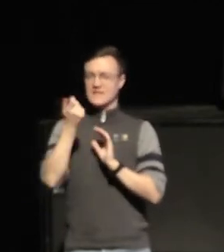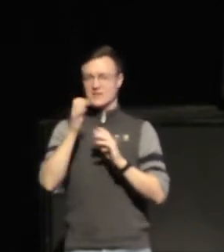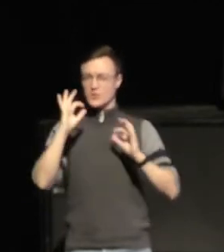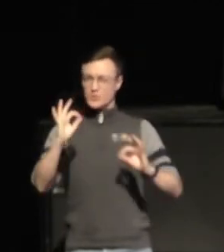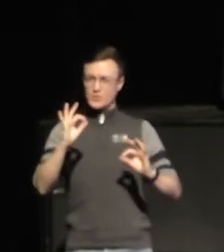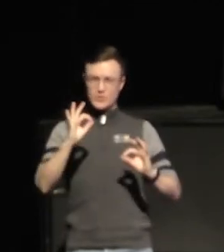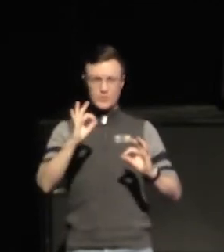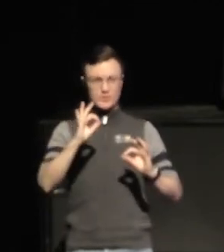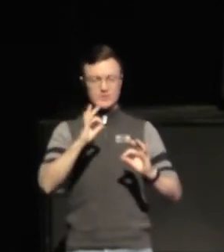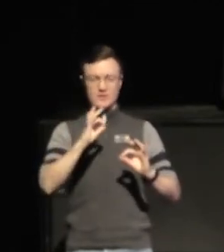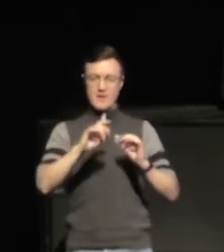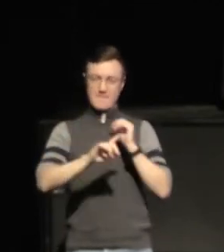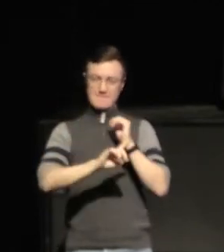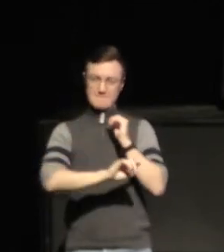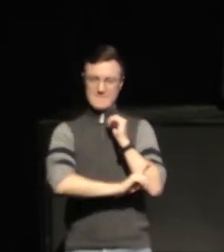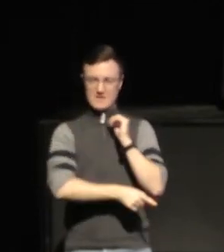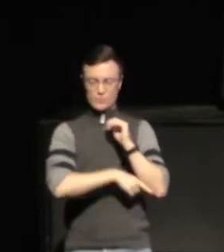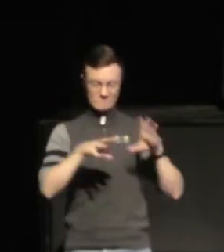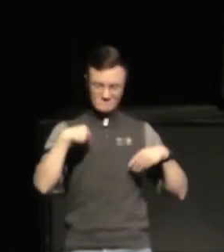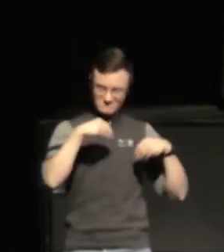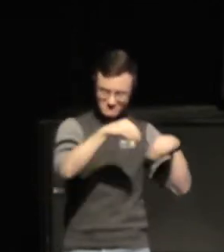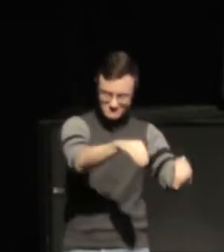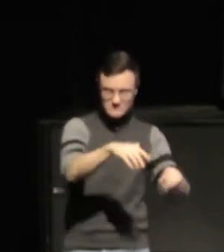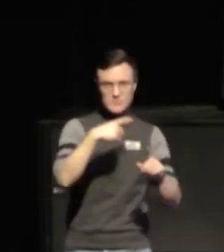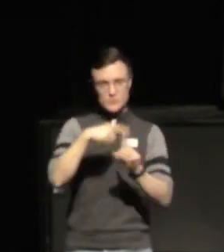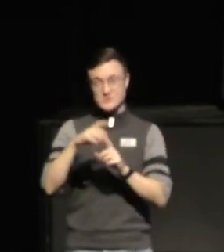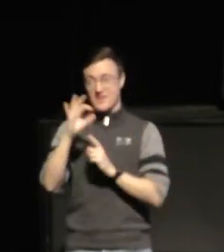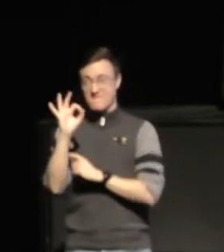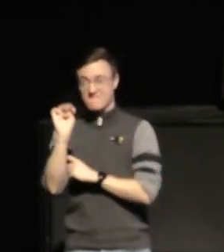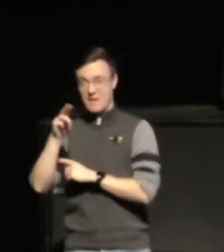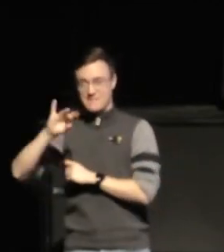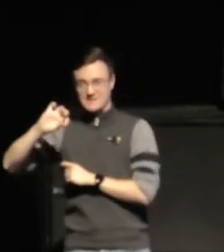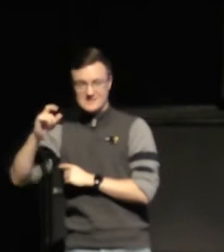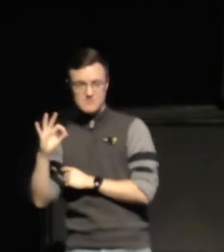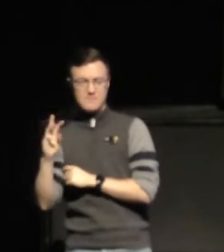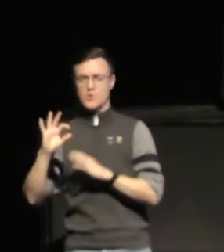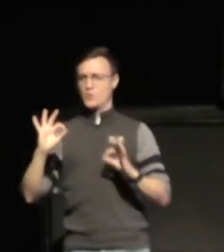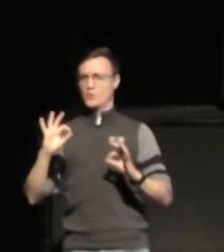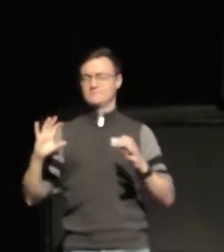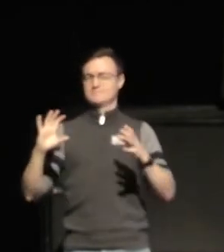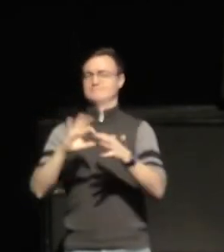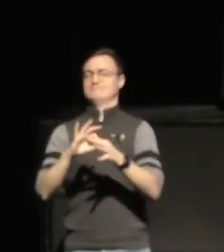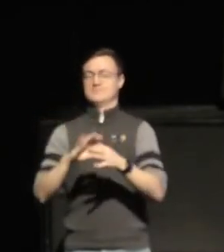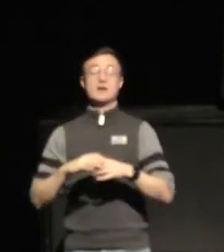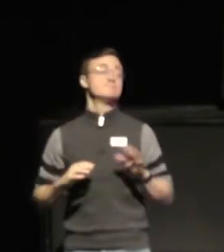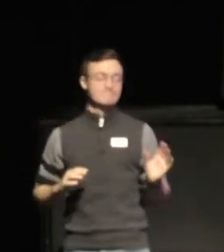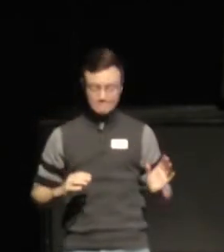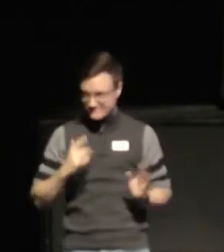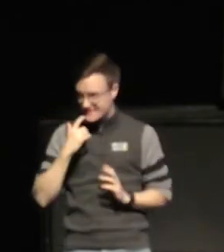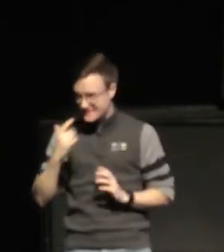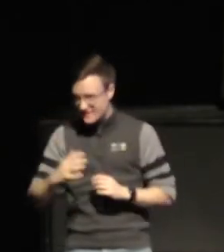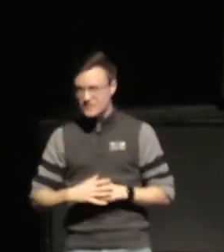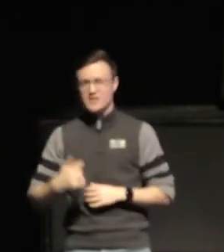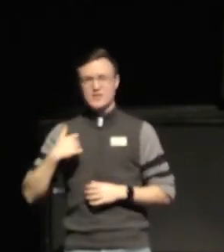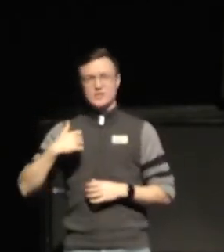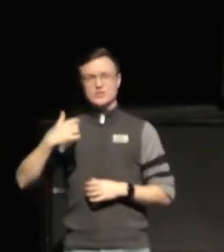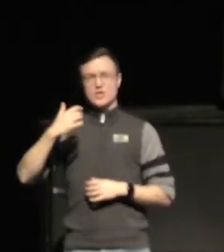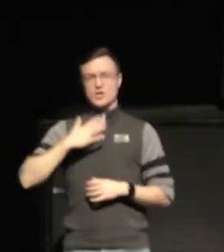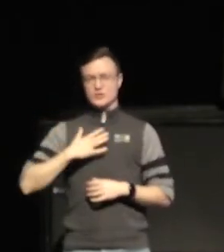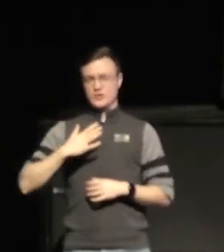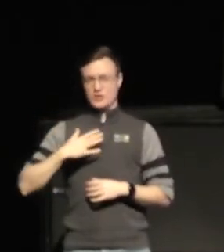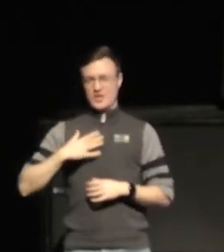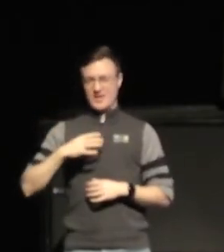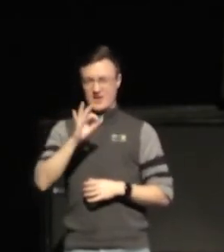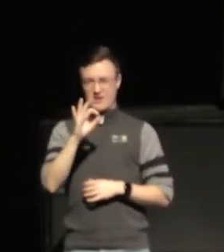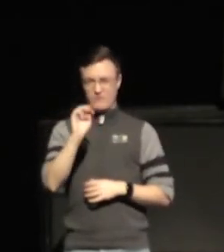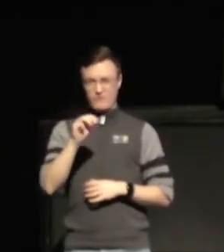and agroecology. Yes, thank you. Well, I think the feminist analysis, to me,